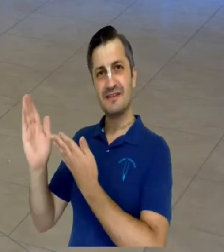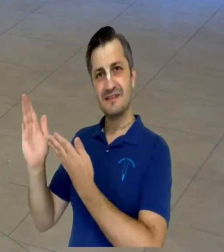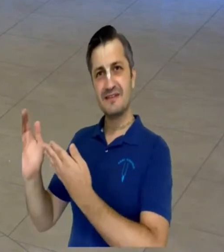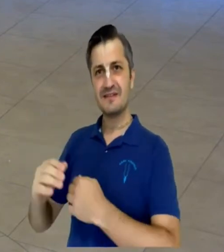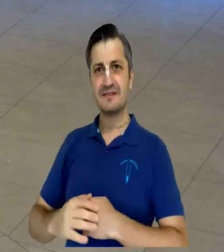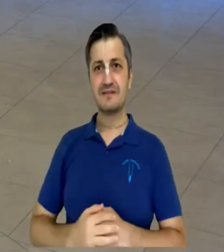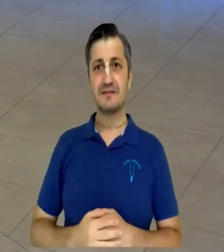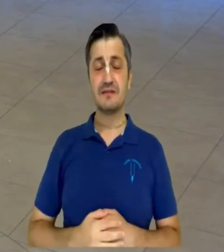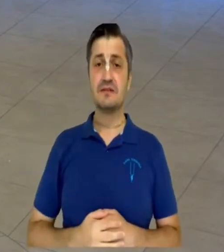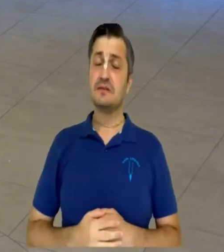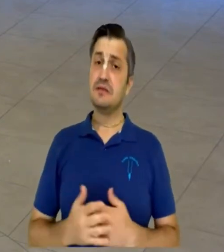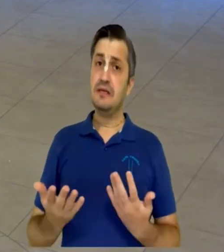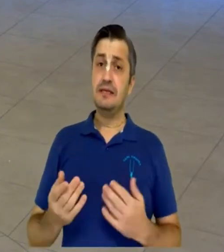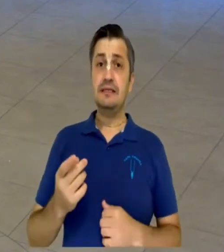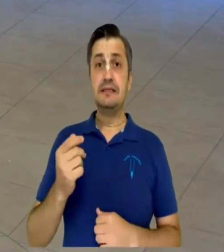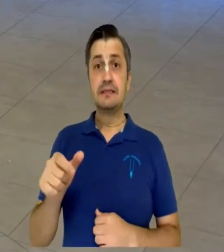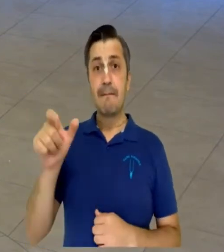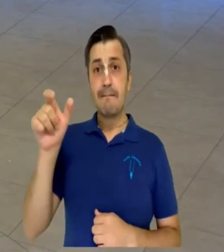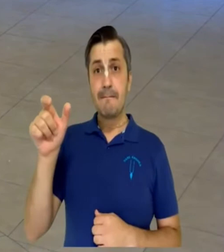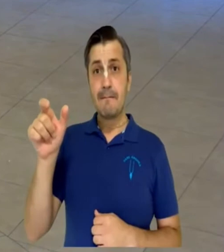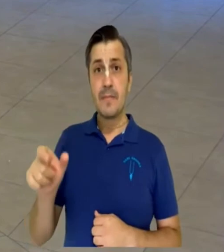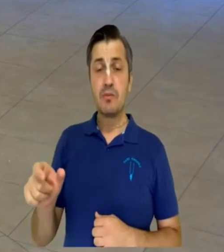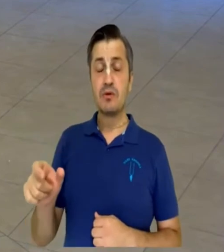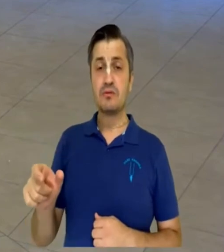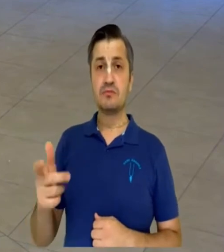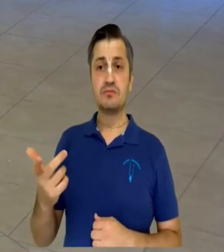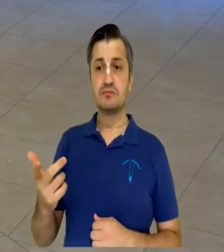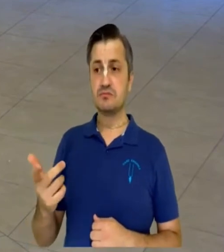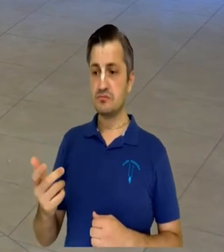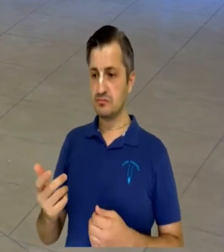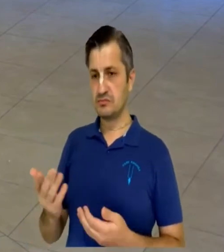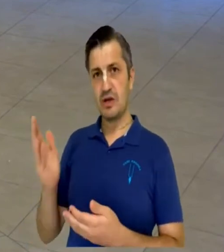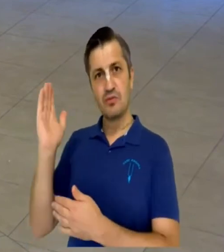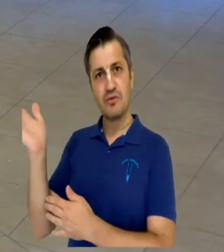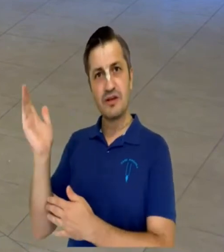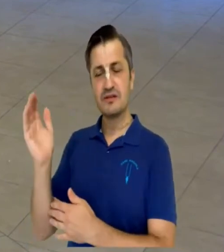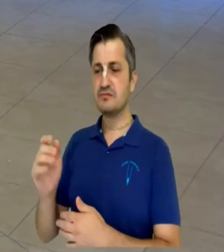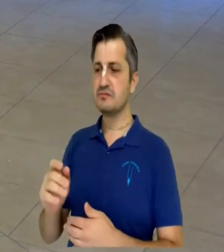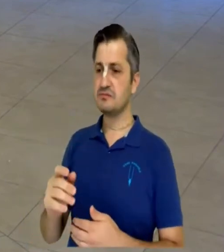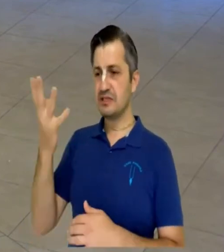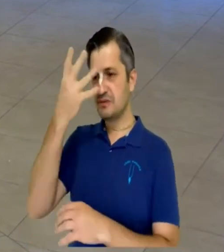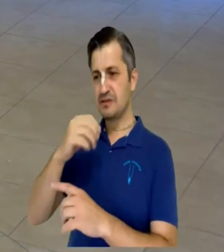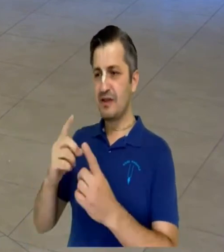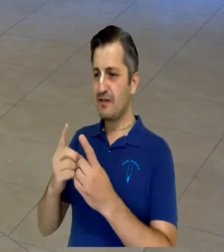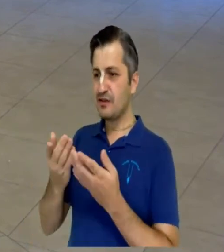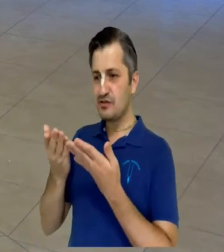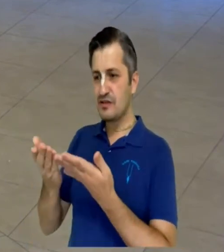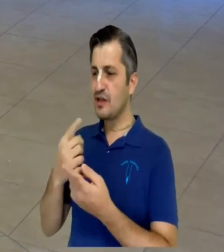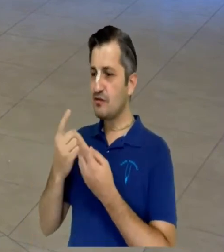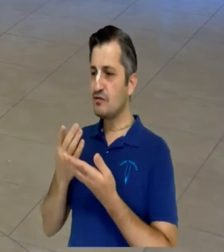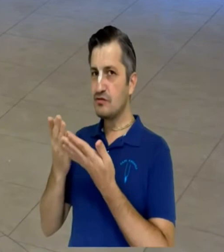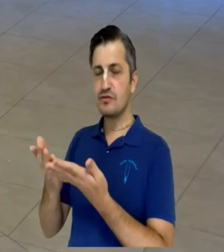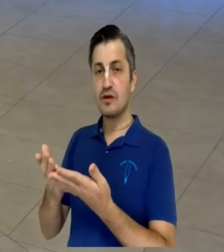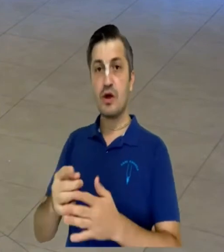some souls need more time. And so some of the souls, they just can't understand anything, and some, wow,